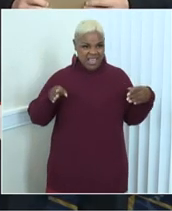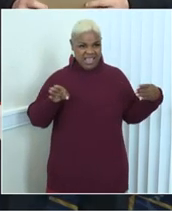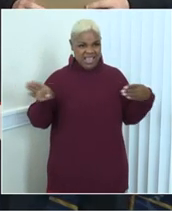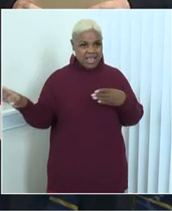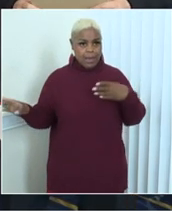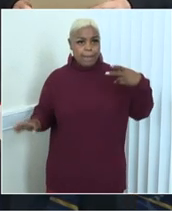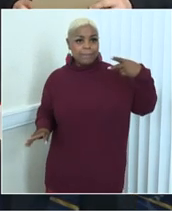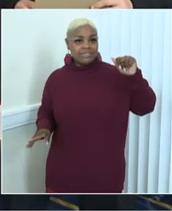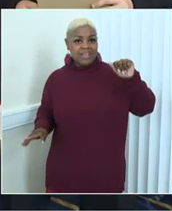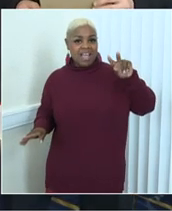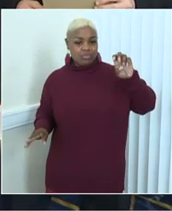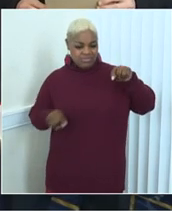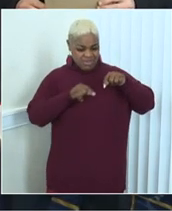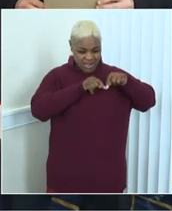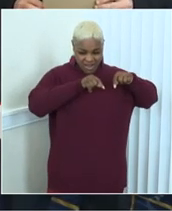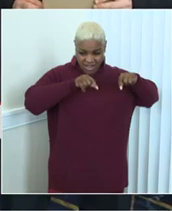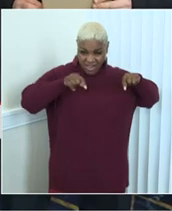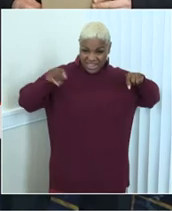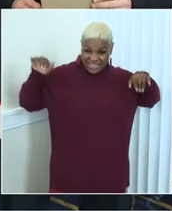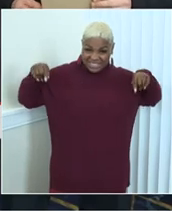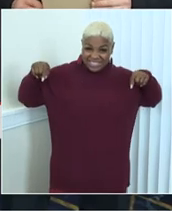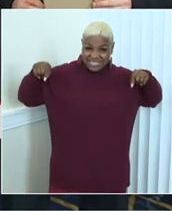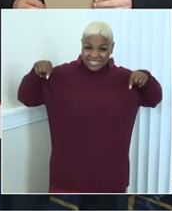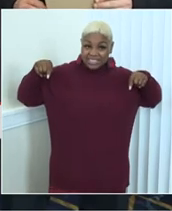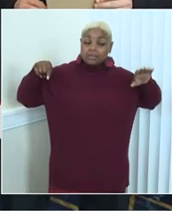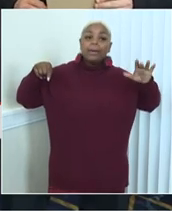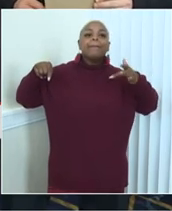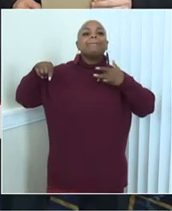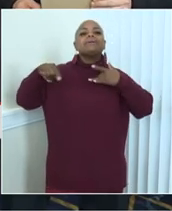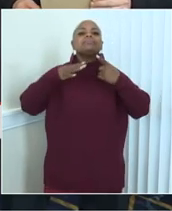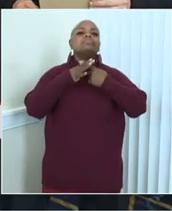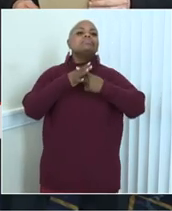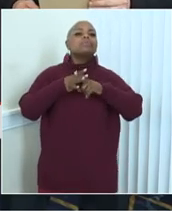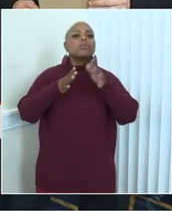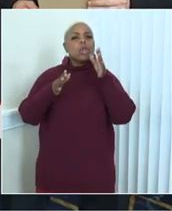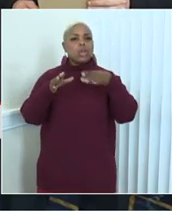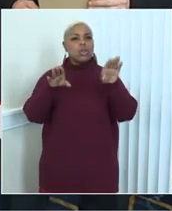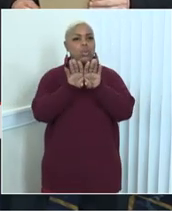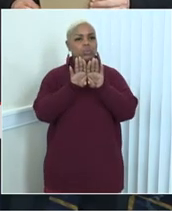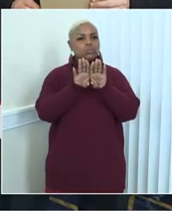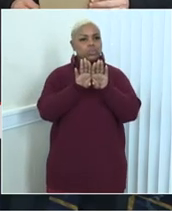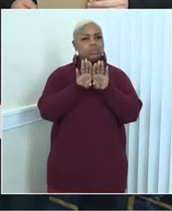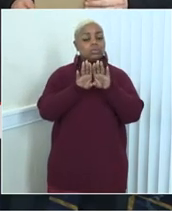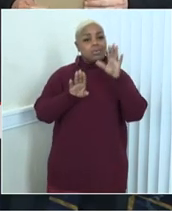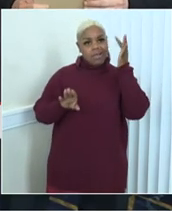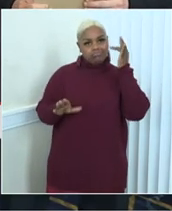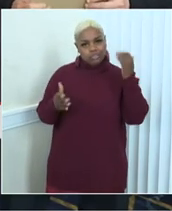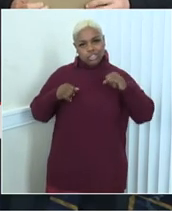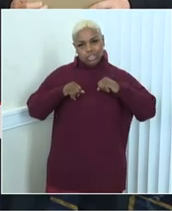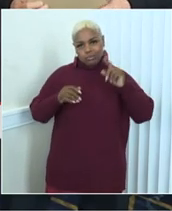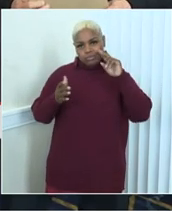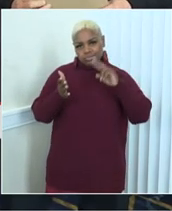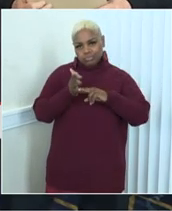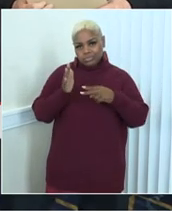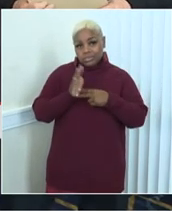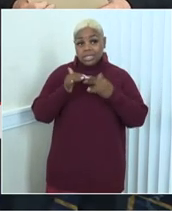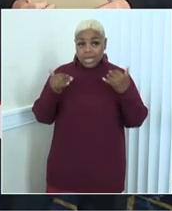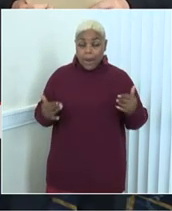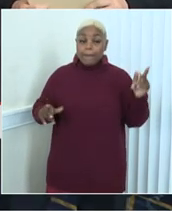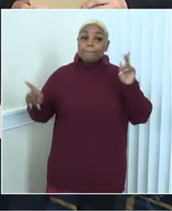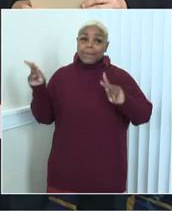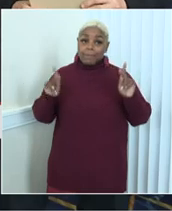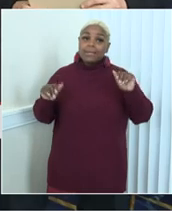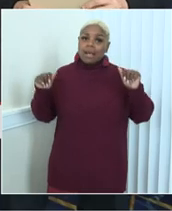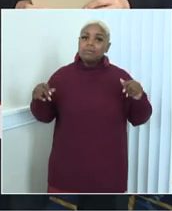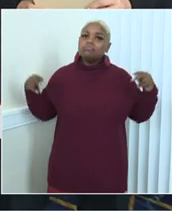initially had that area enclosed as a secured route. Magnetometers, people can come in and watch. That availability will still be available